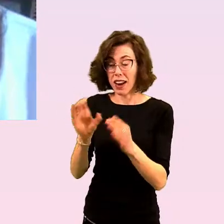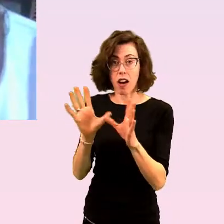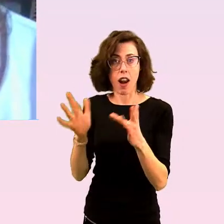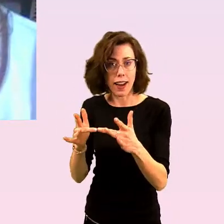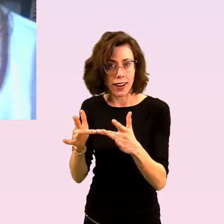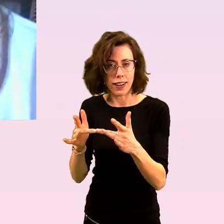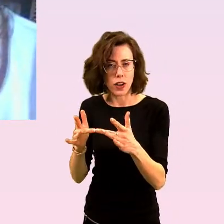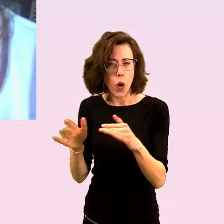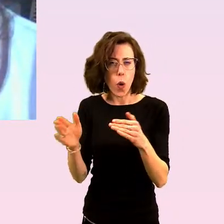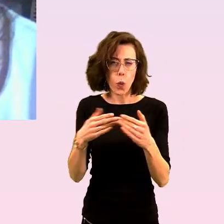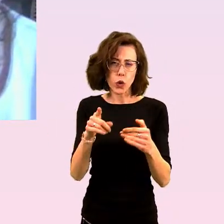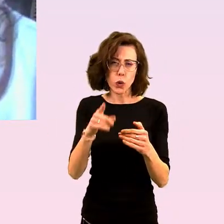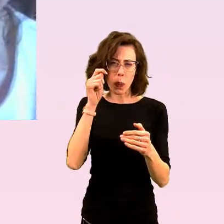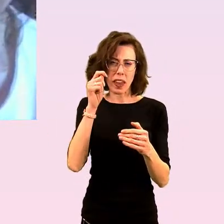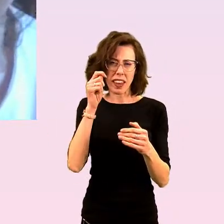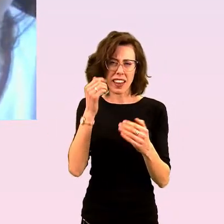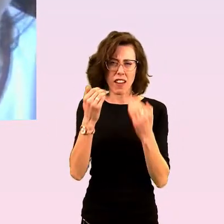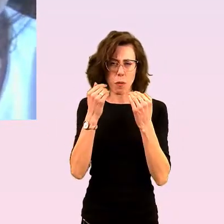avoiding it?